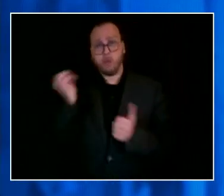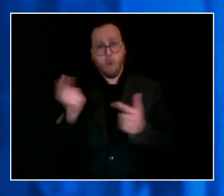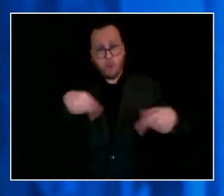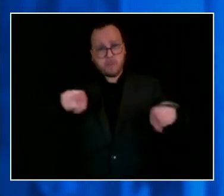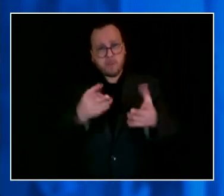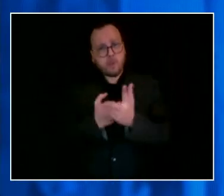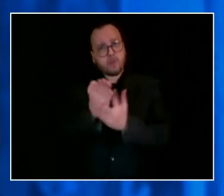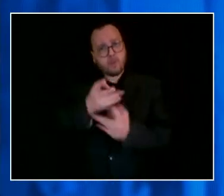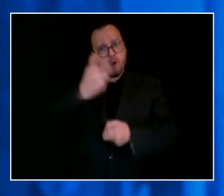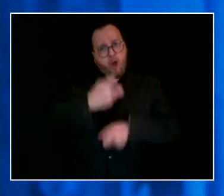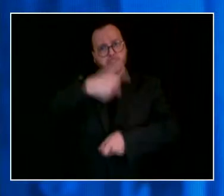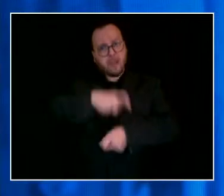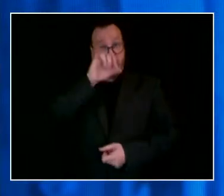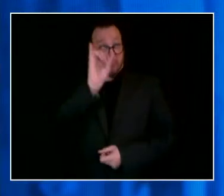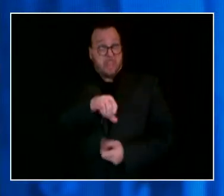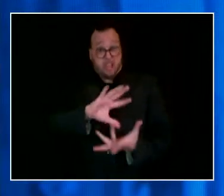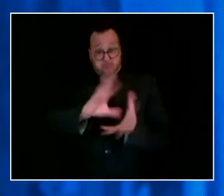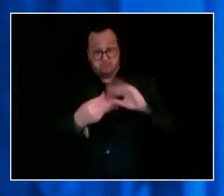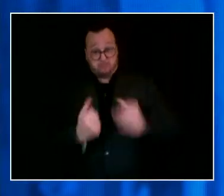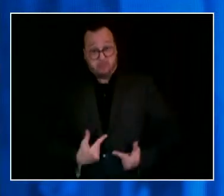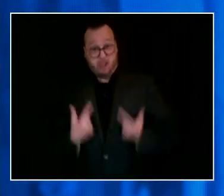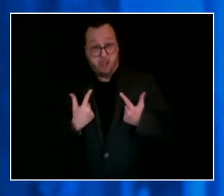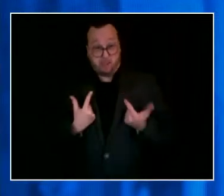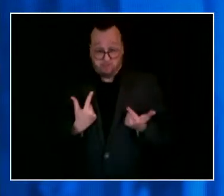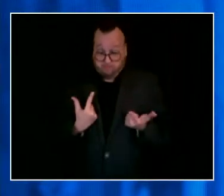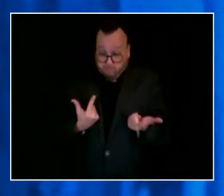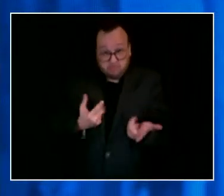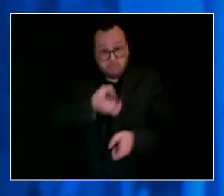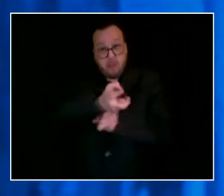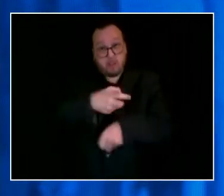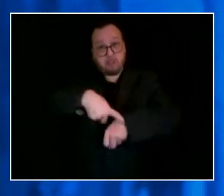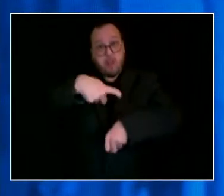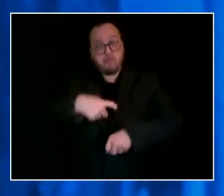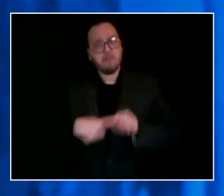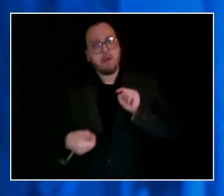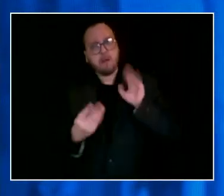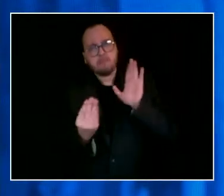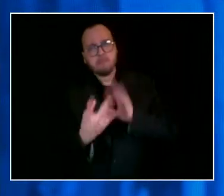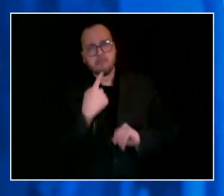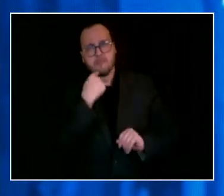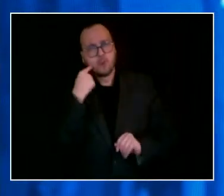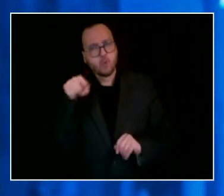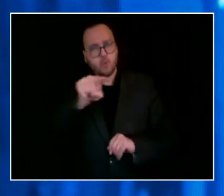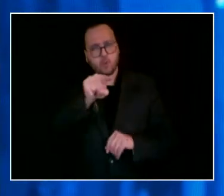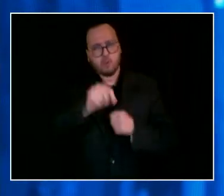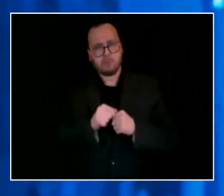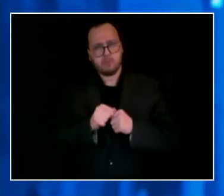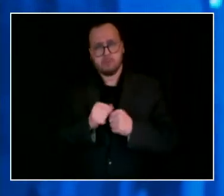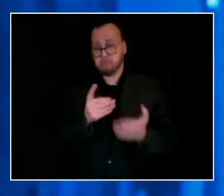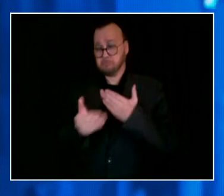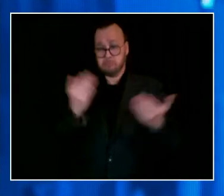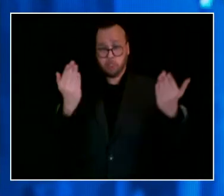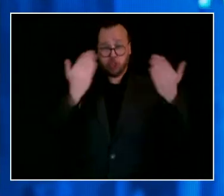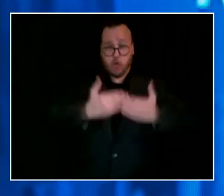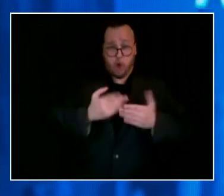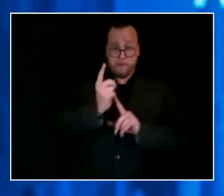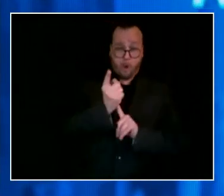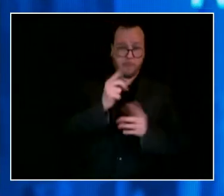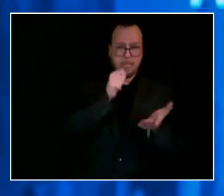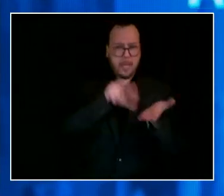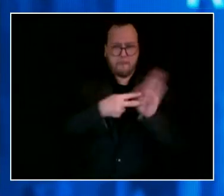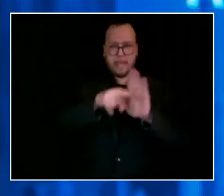what life is. Life is hard times. But I want to say to you, even dark moments are not burials.